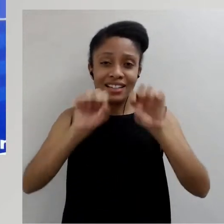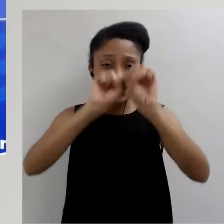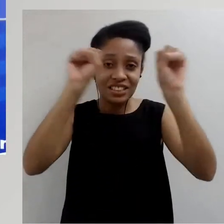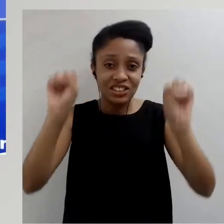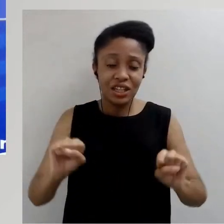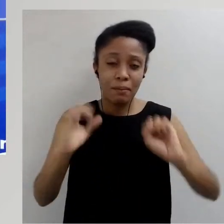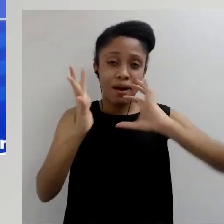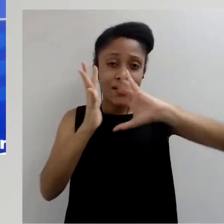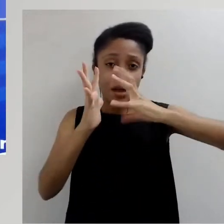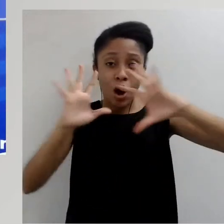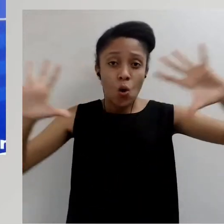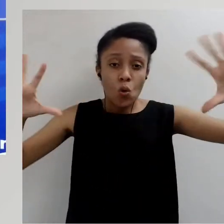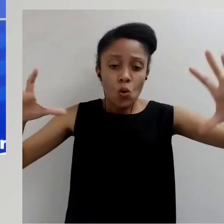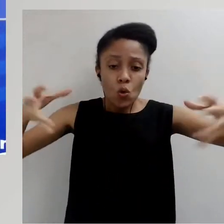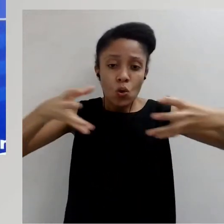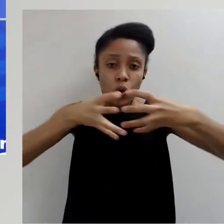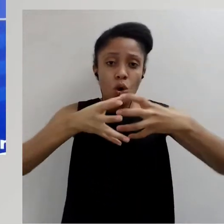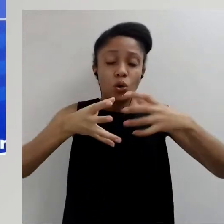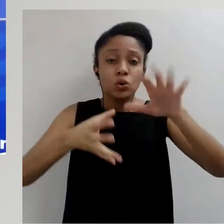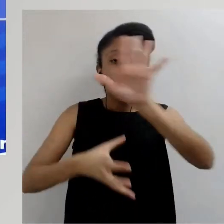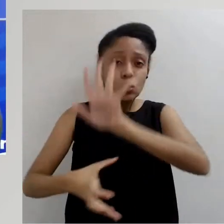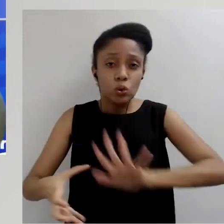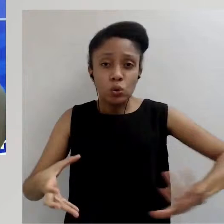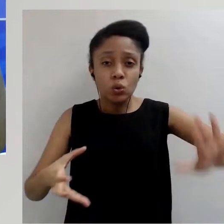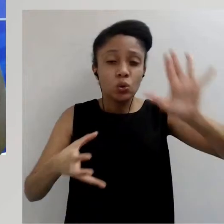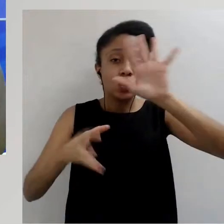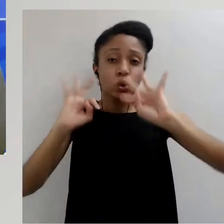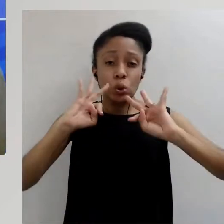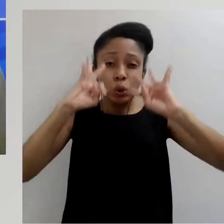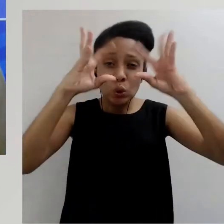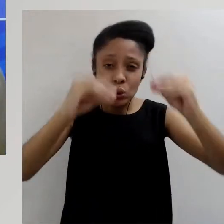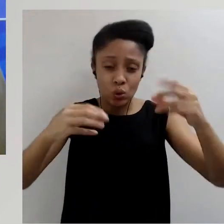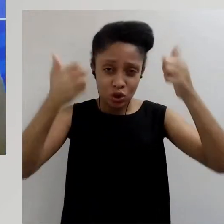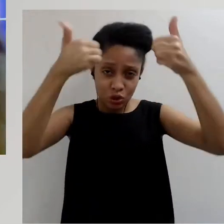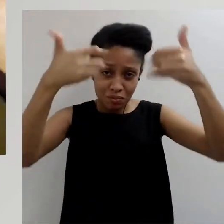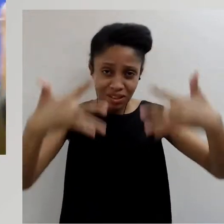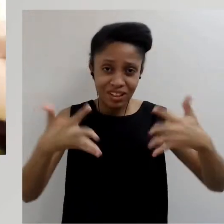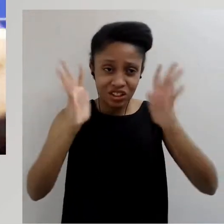try to get better in our results